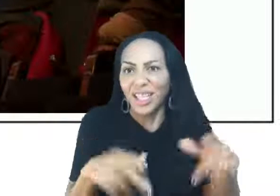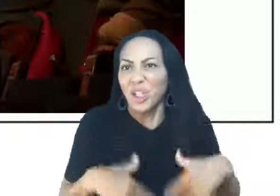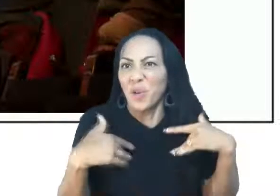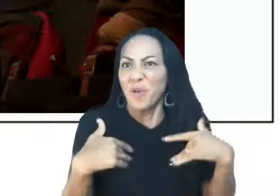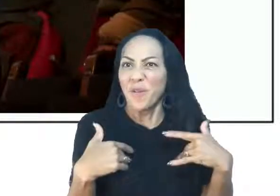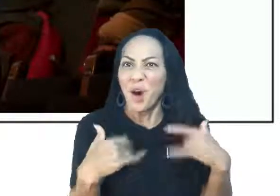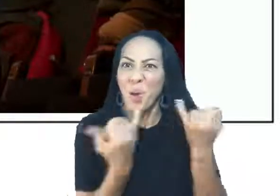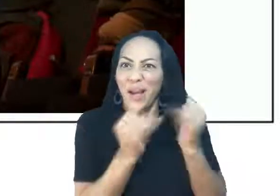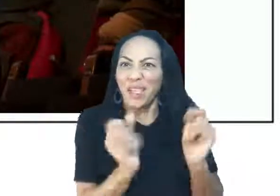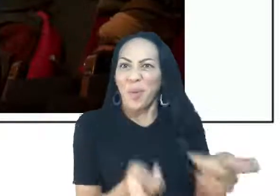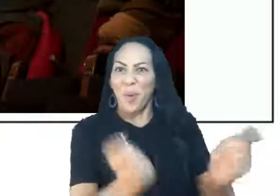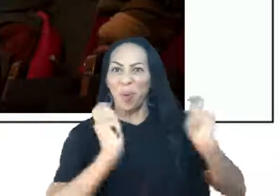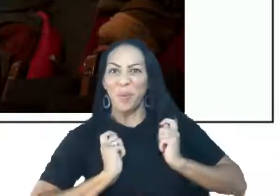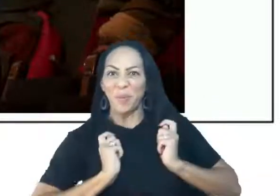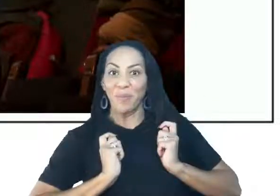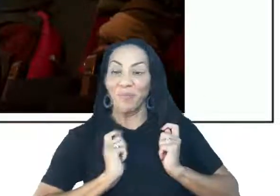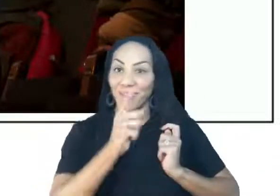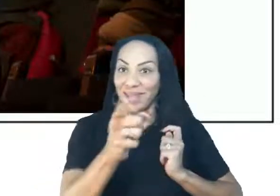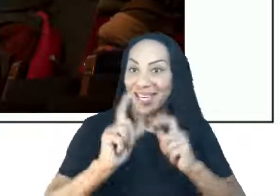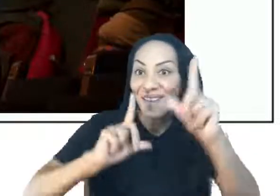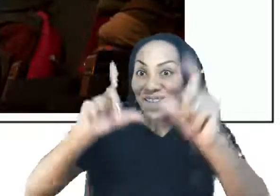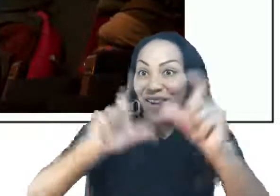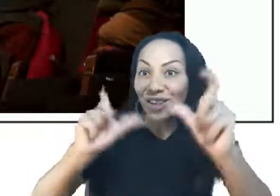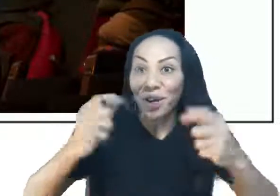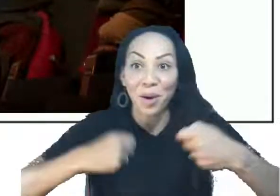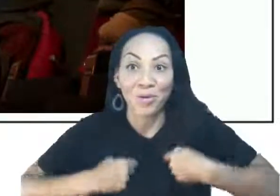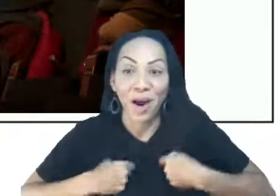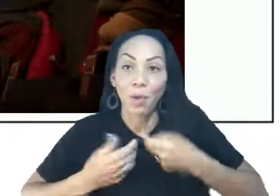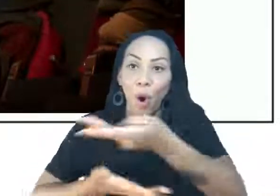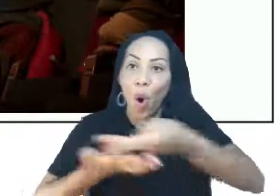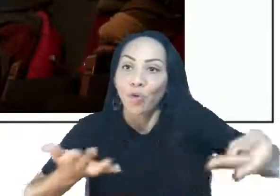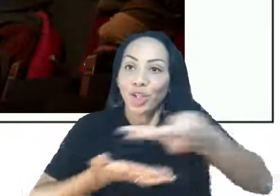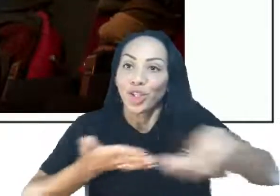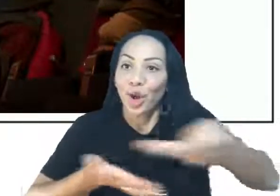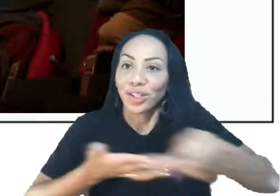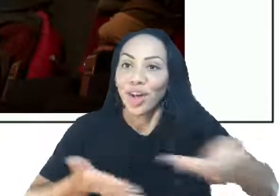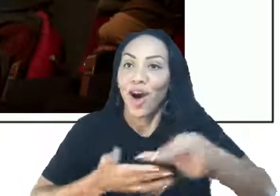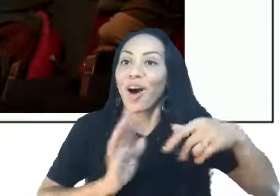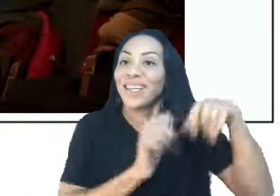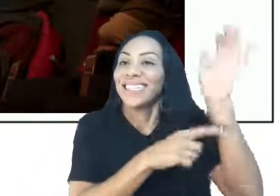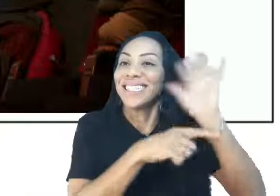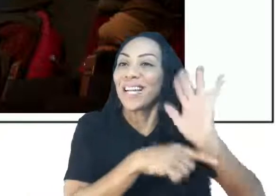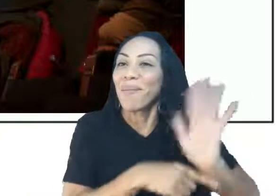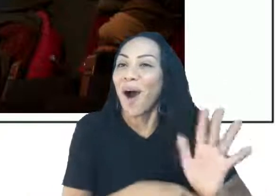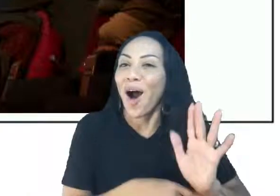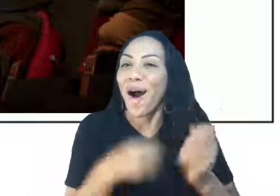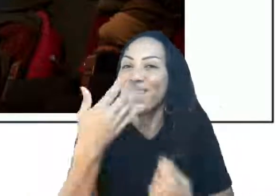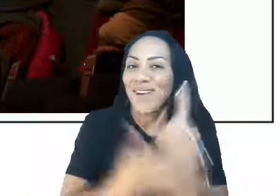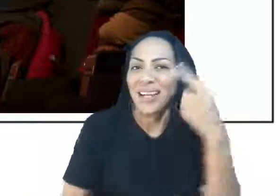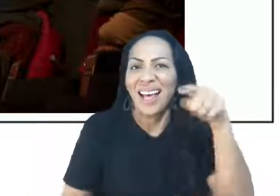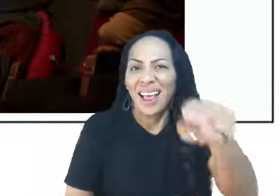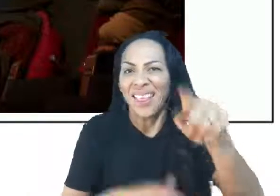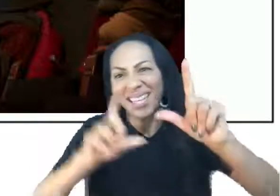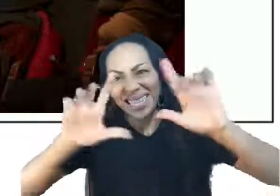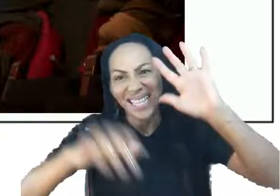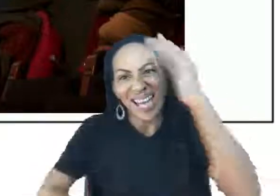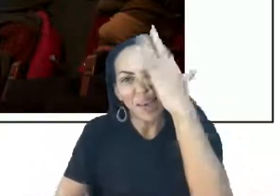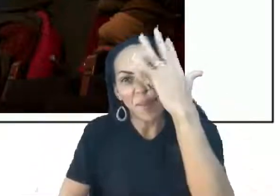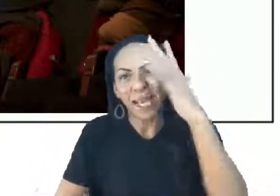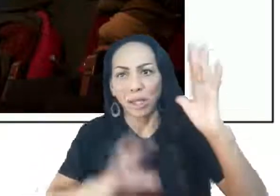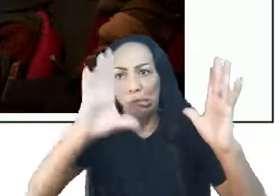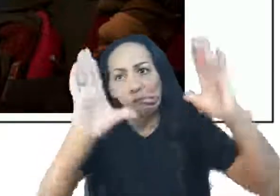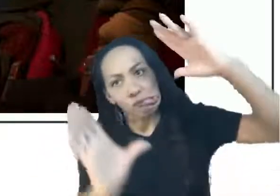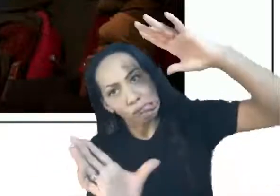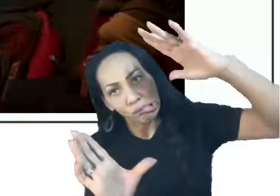a photo of our horizontal cinema event. It's really wonky, this image, but there are about